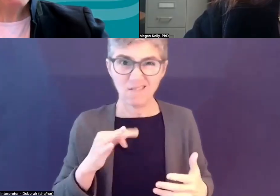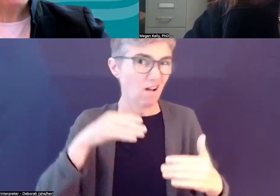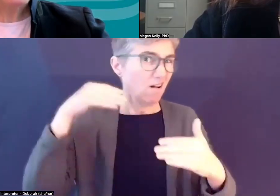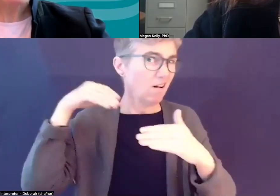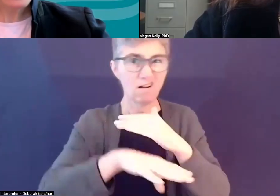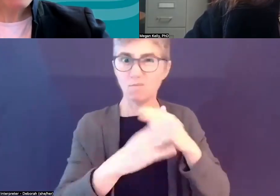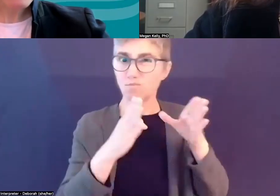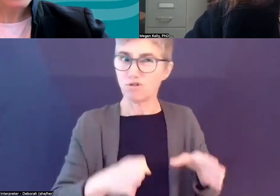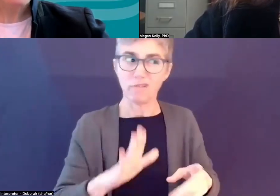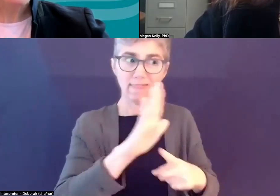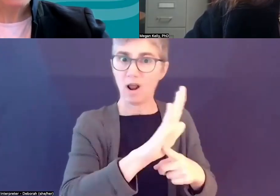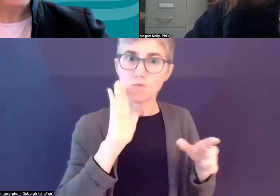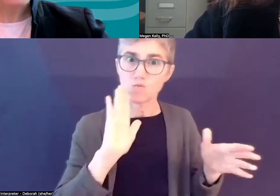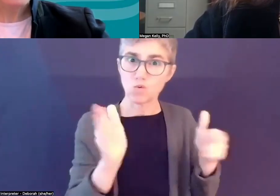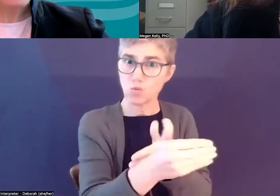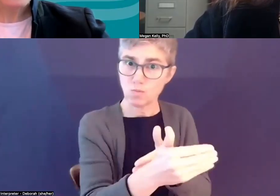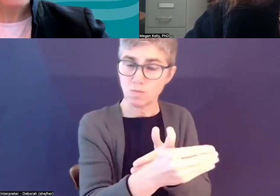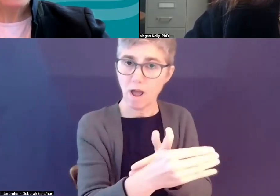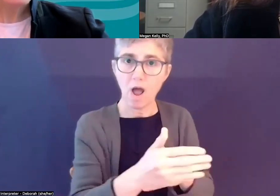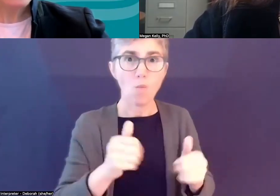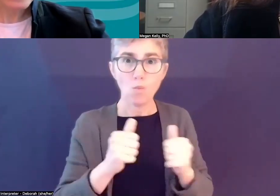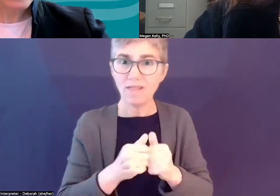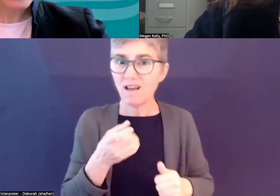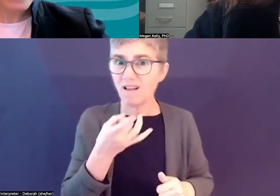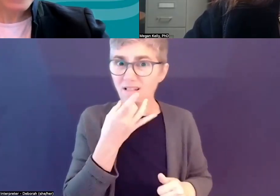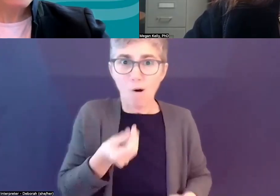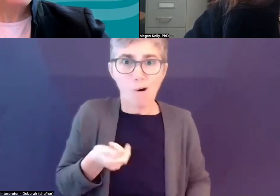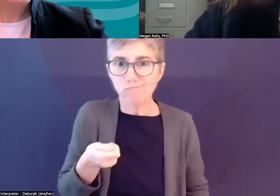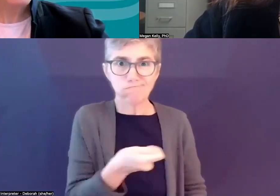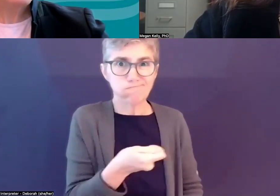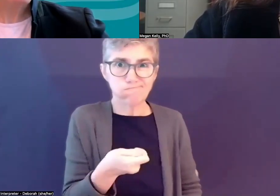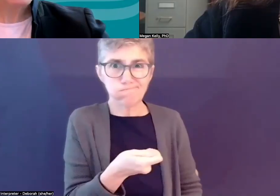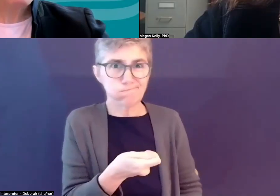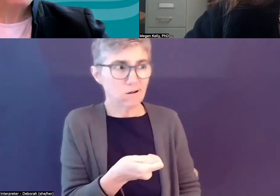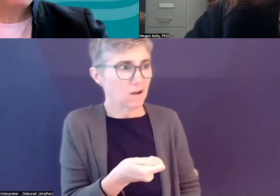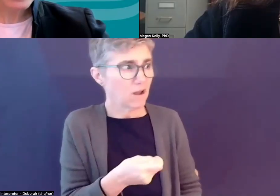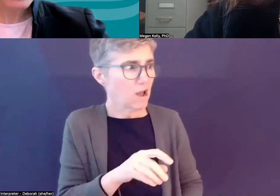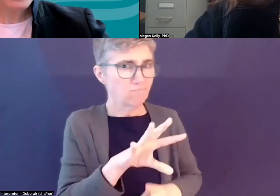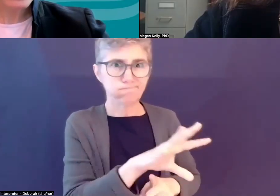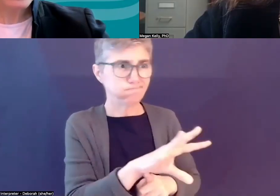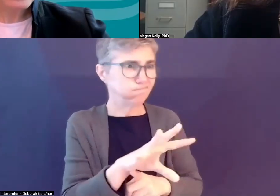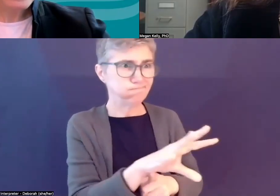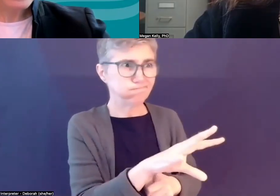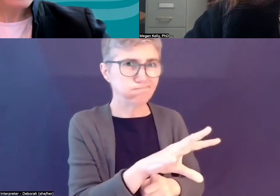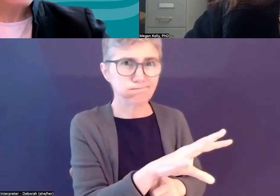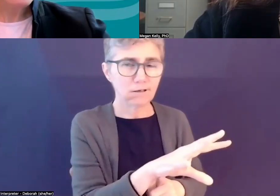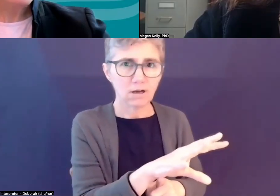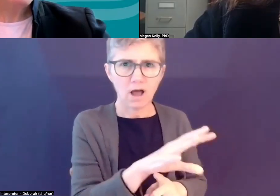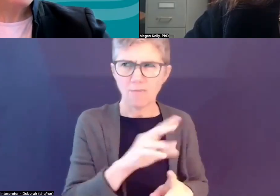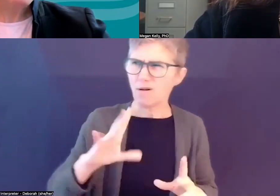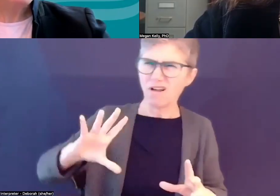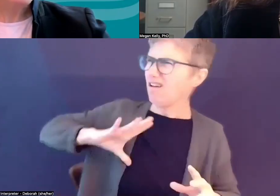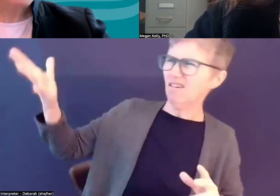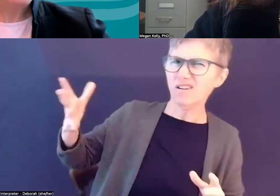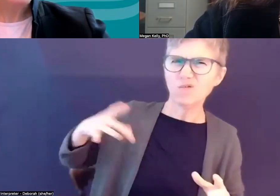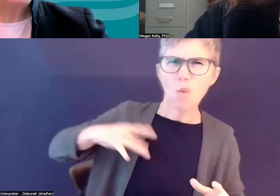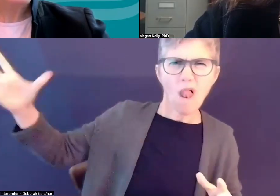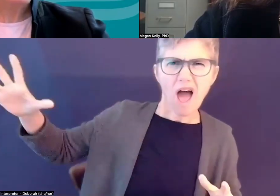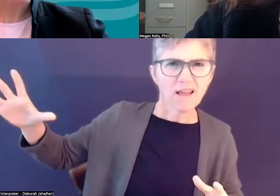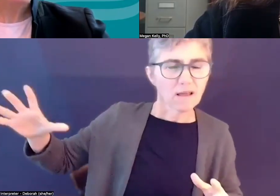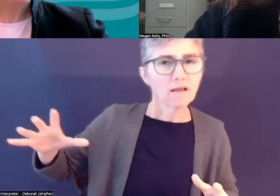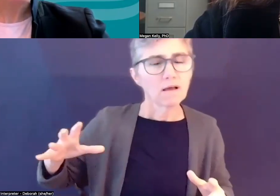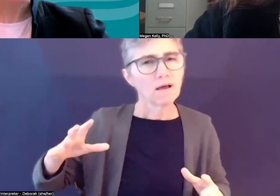That probably has been happening for decades, that night checks were done with a flashlight. And what a